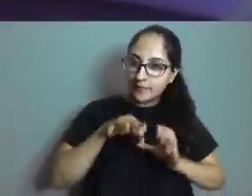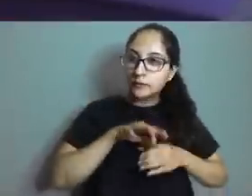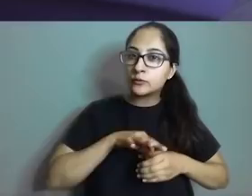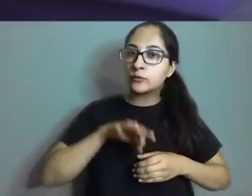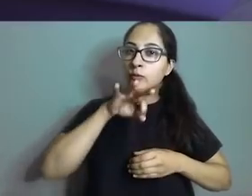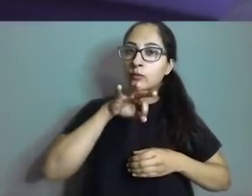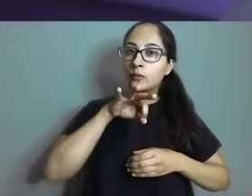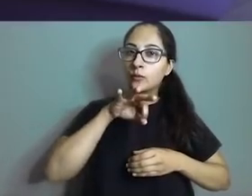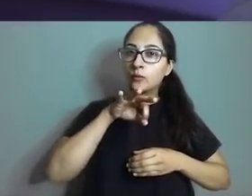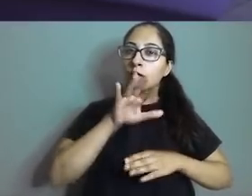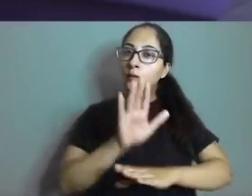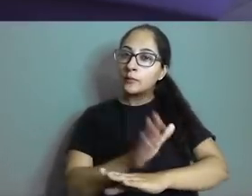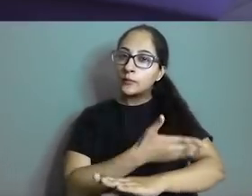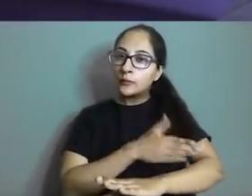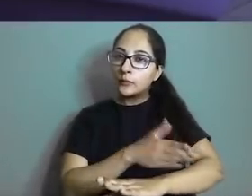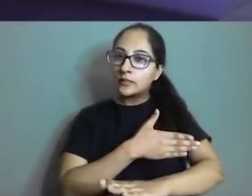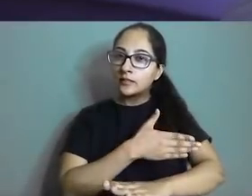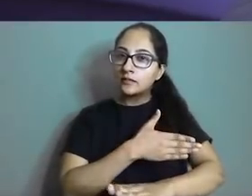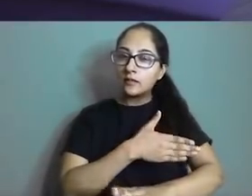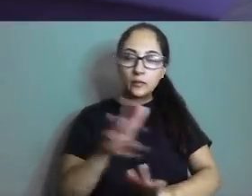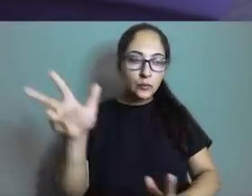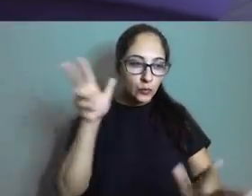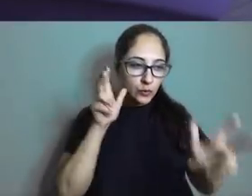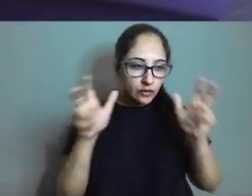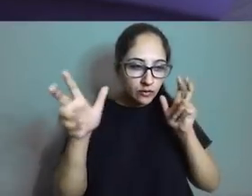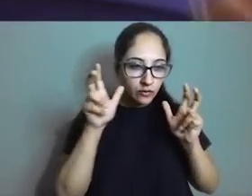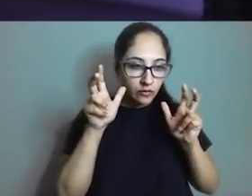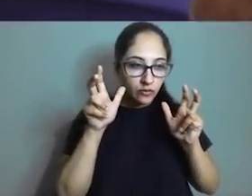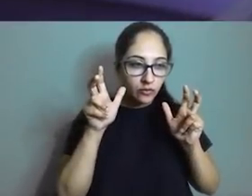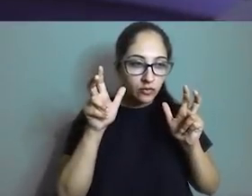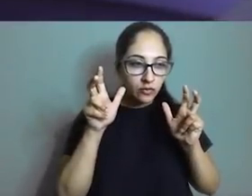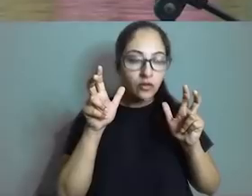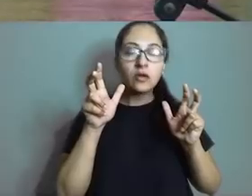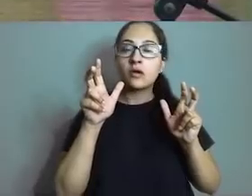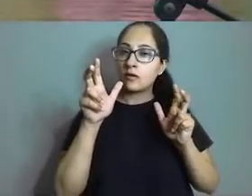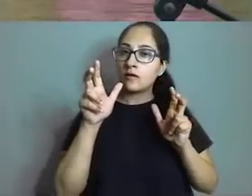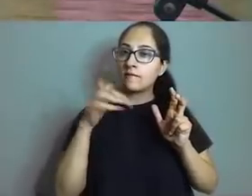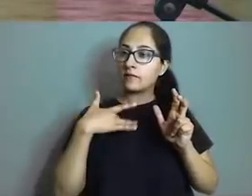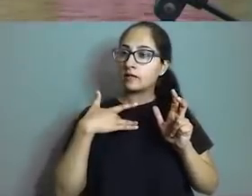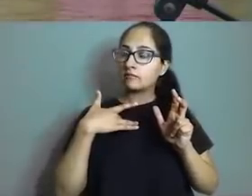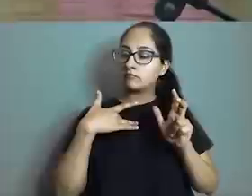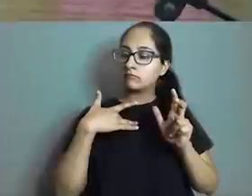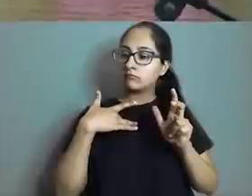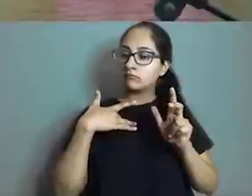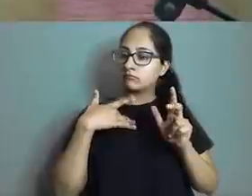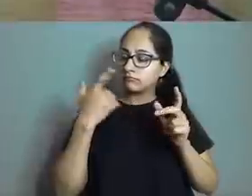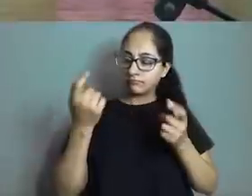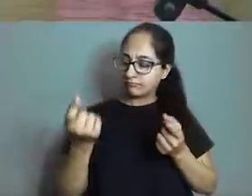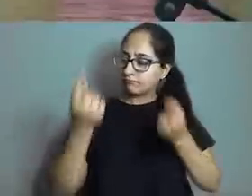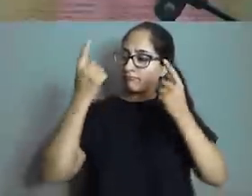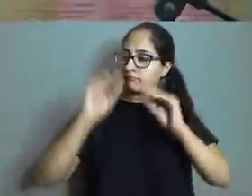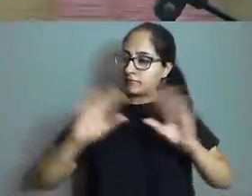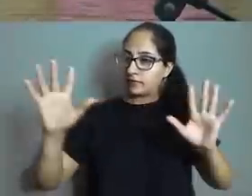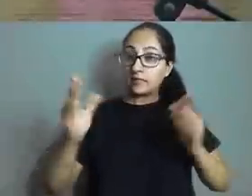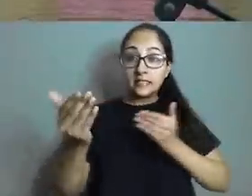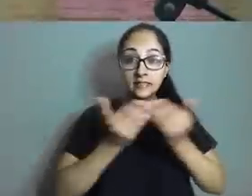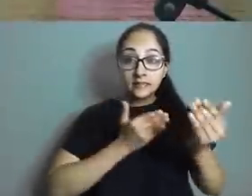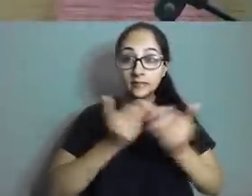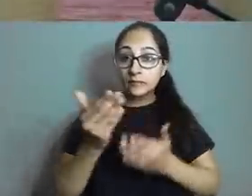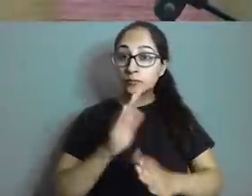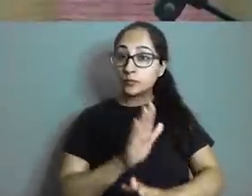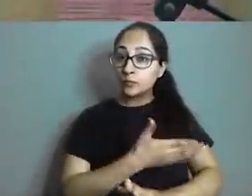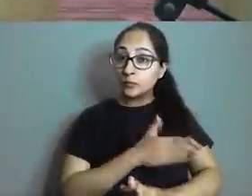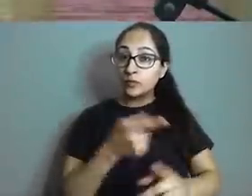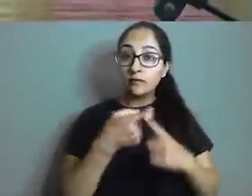language and i feel it's actually a language at a soul level um that you know when you listen to music we all